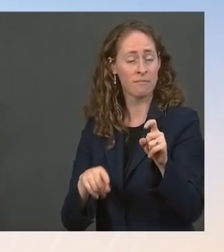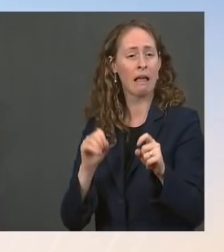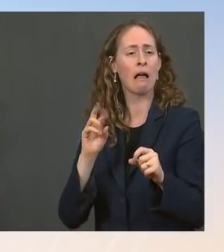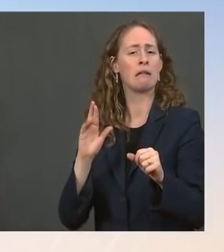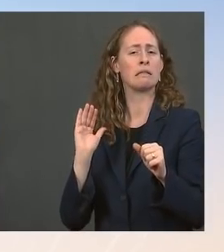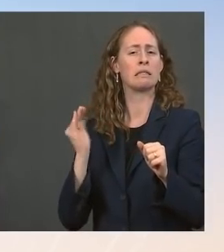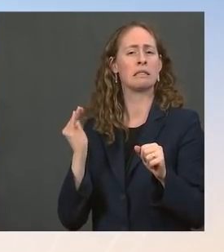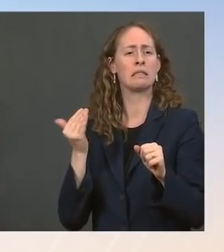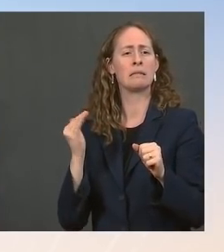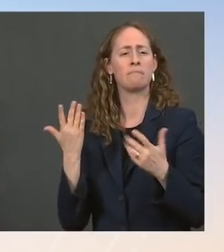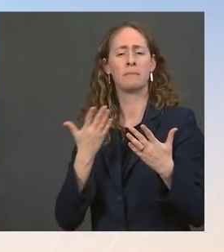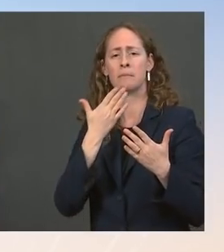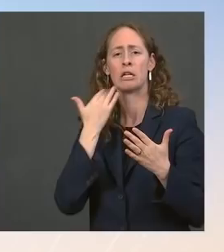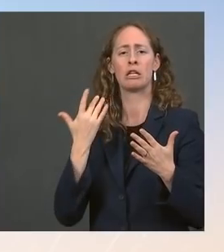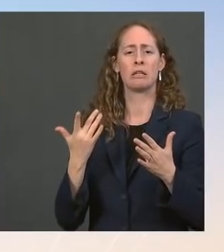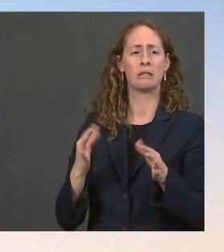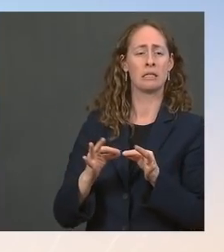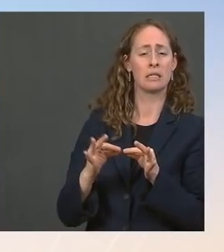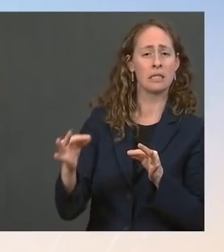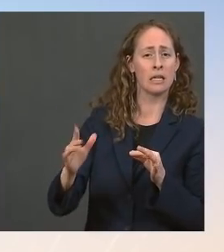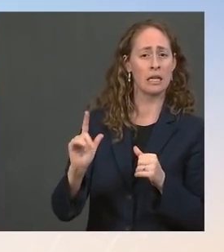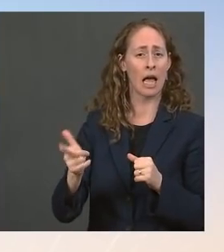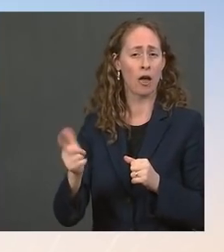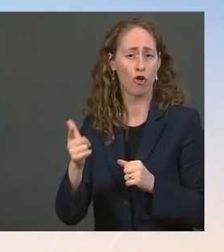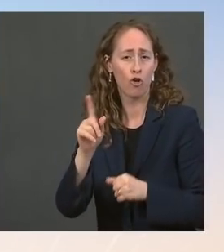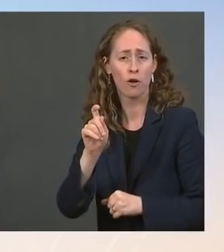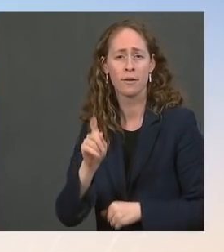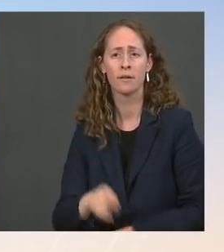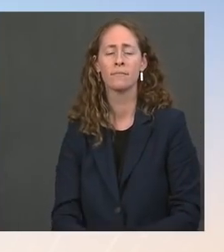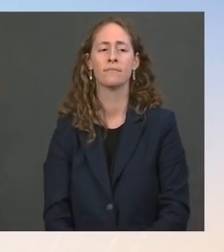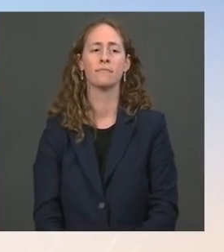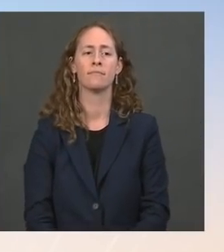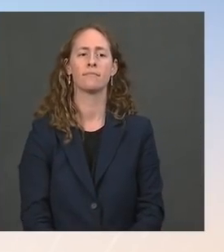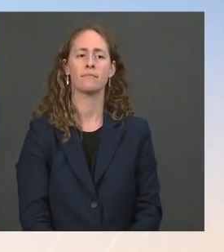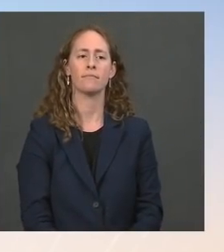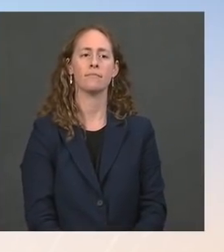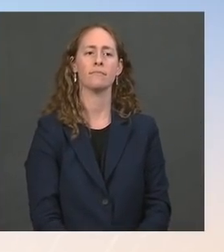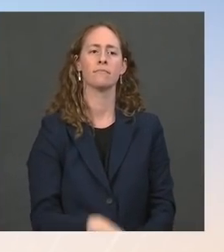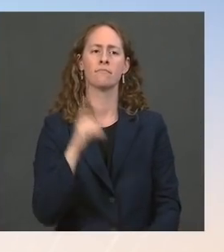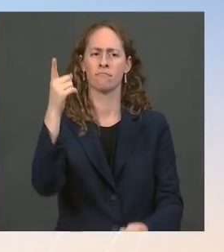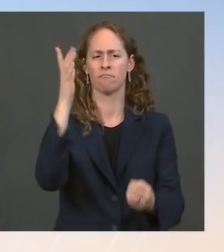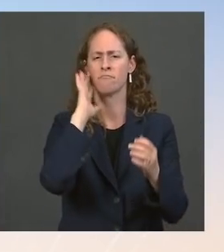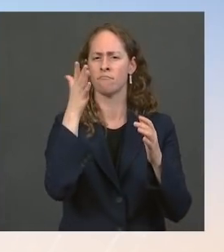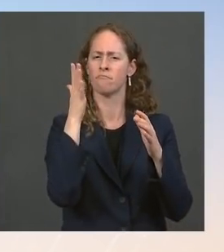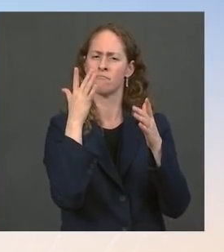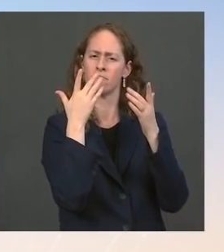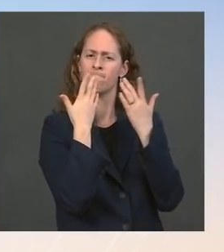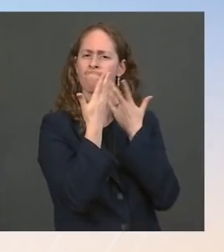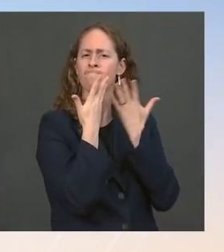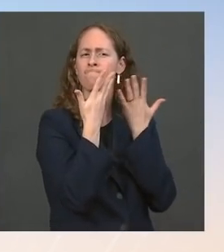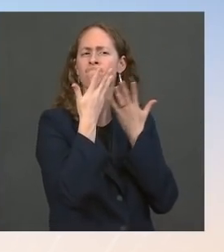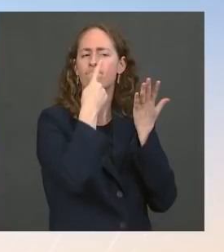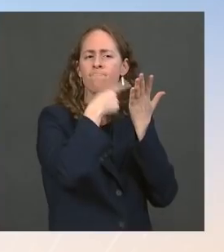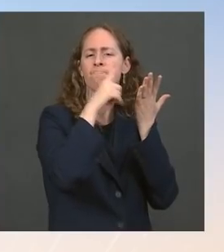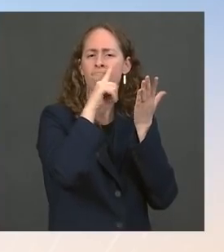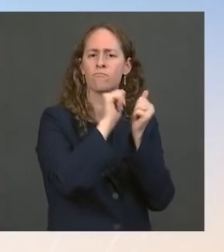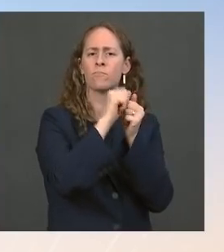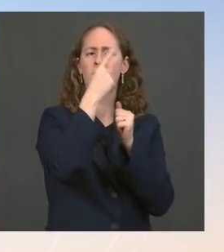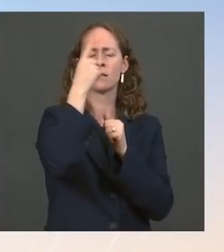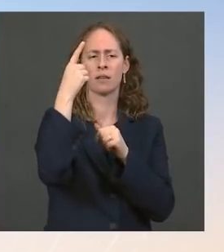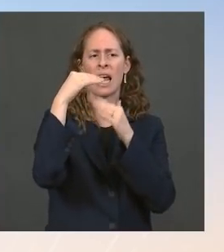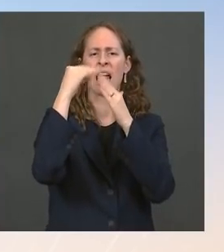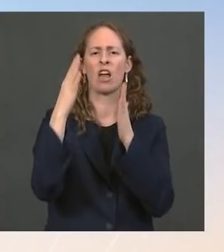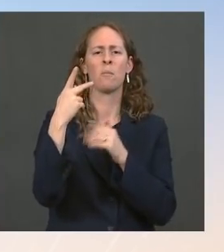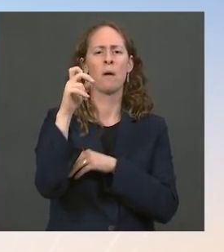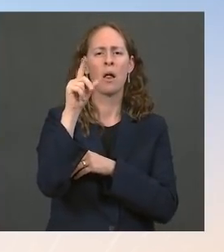to waiting and delaying on that? The president's going to work closely with leadership to determine what the next best steps are. He also may need